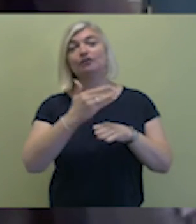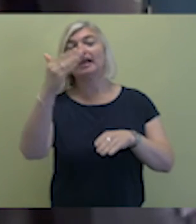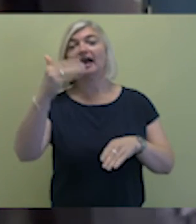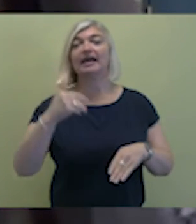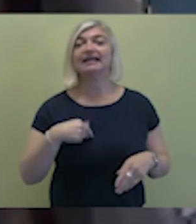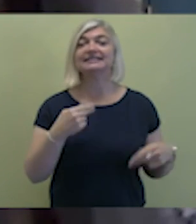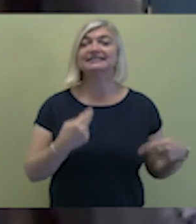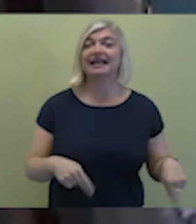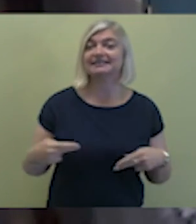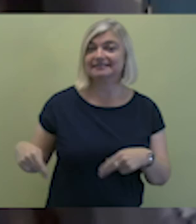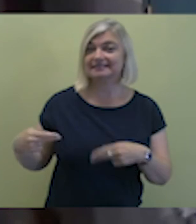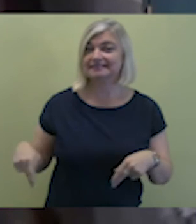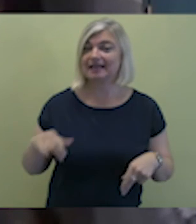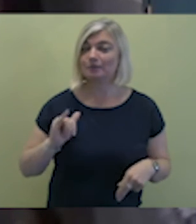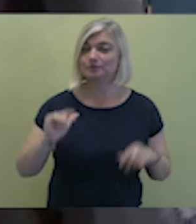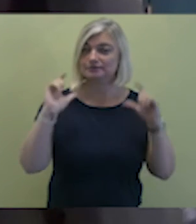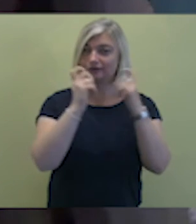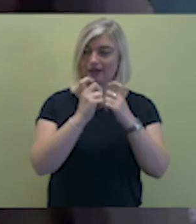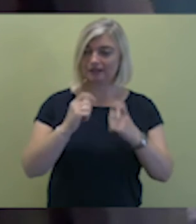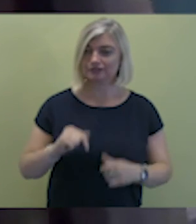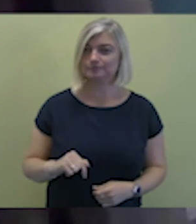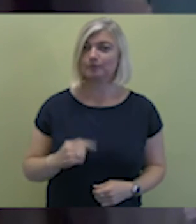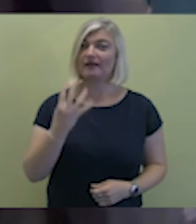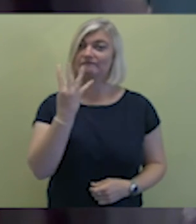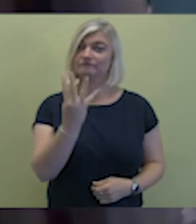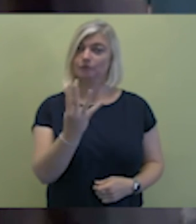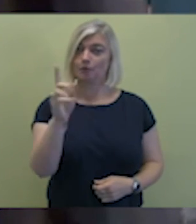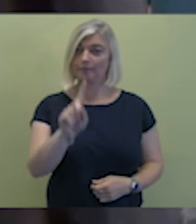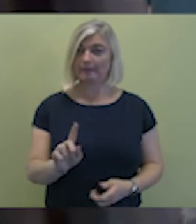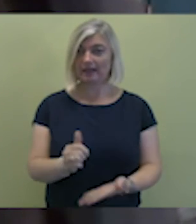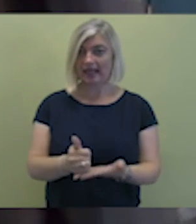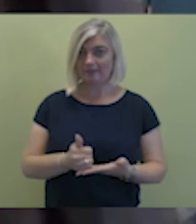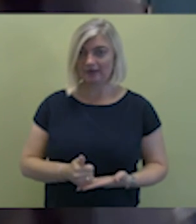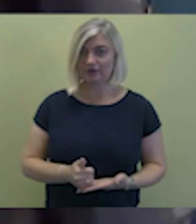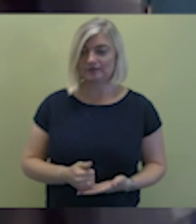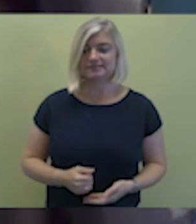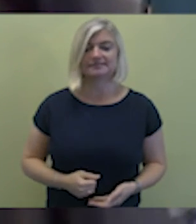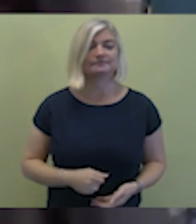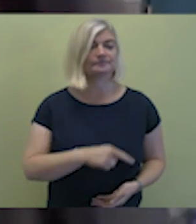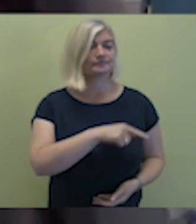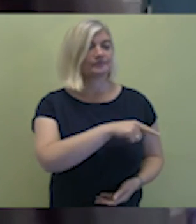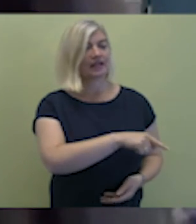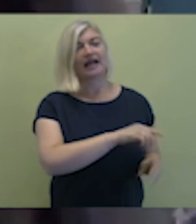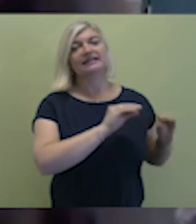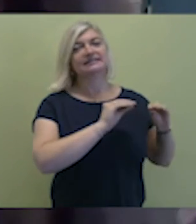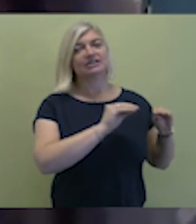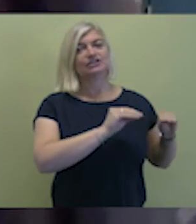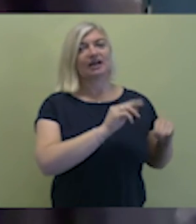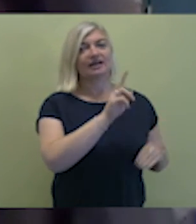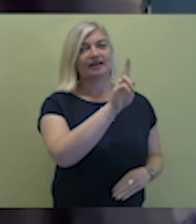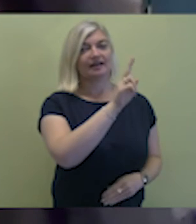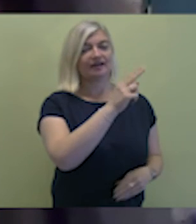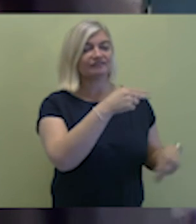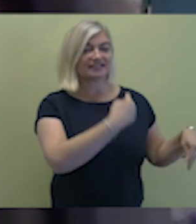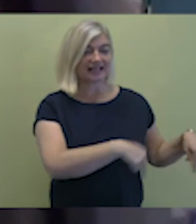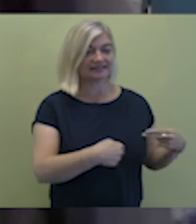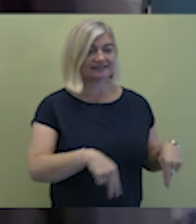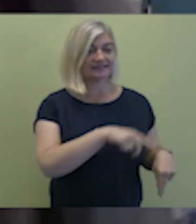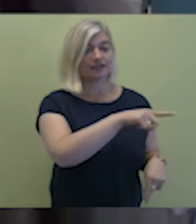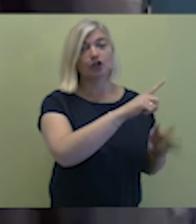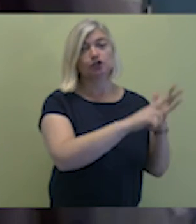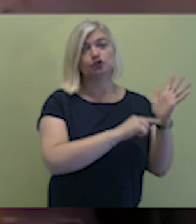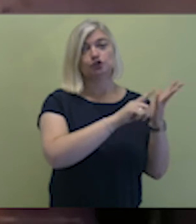Emma, and today I'm joined by our 4 expert panellists. We'll start off with our lecturers in dance. Firstly, we have Julie. Hi,